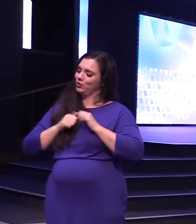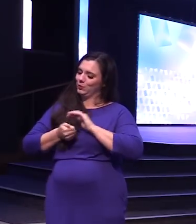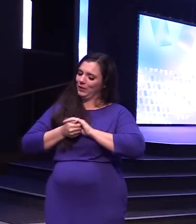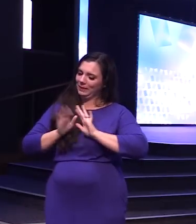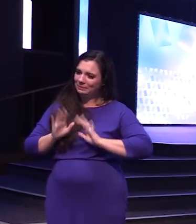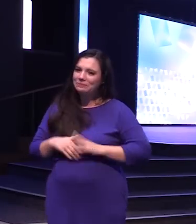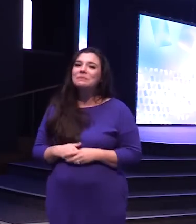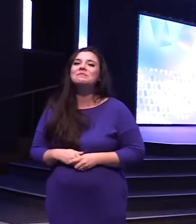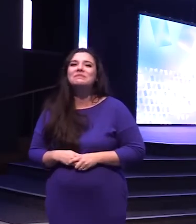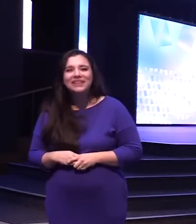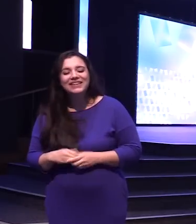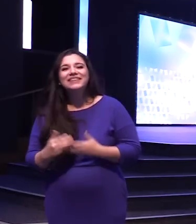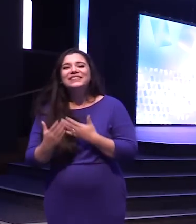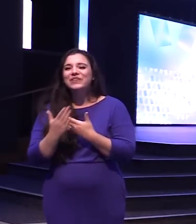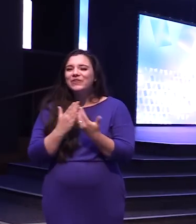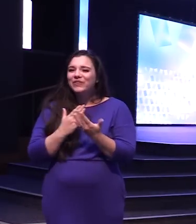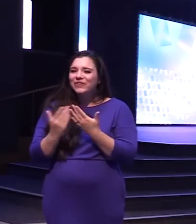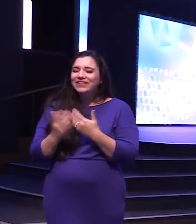So